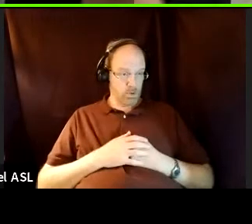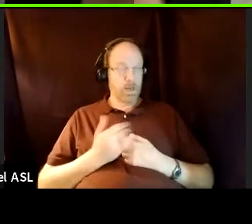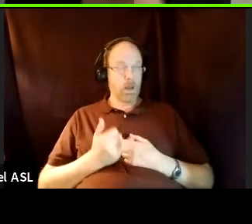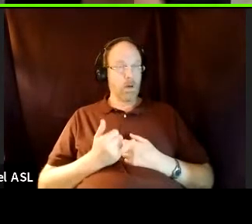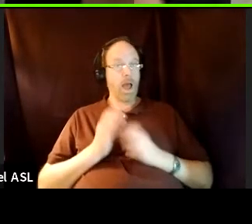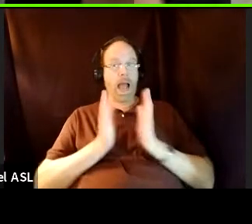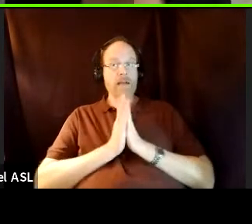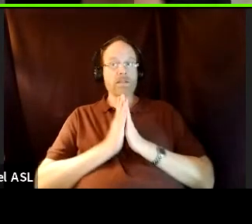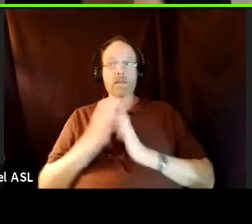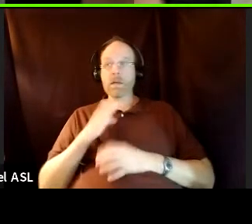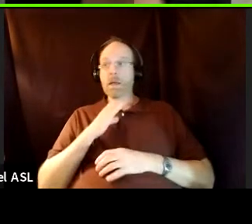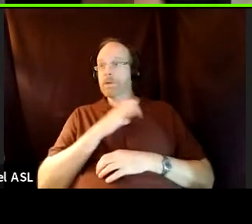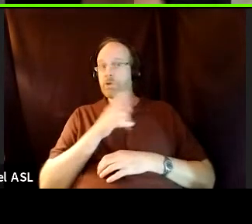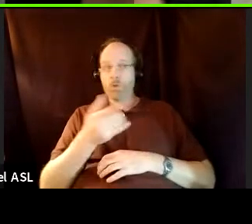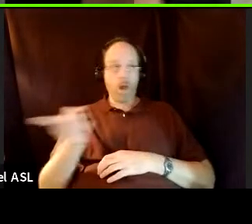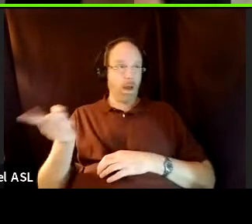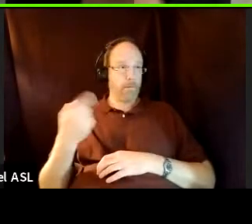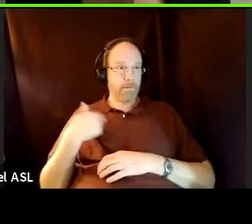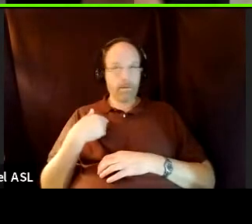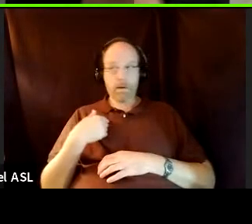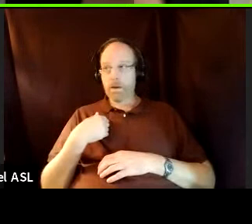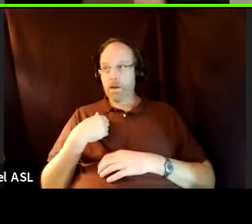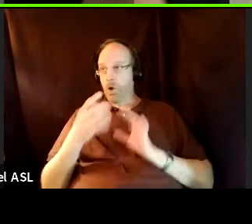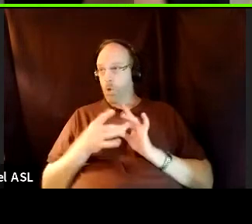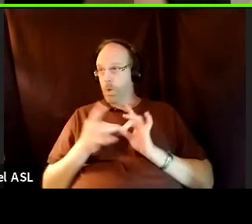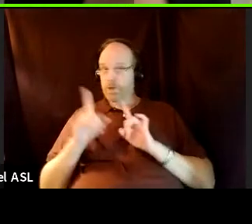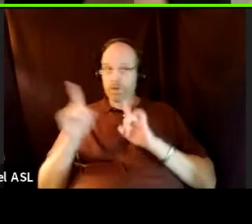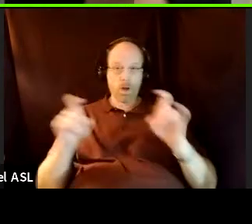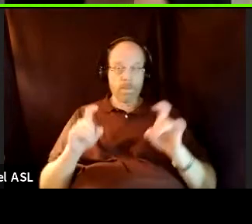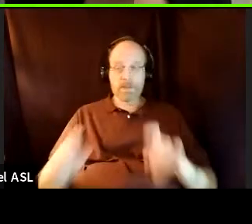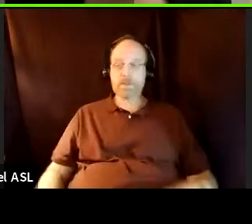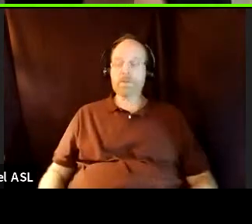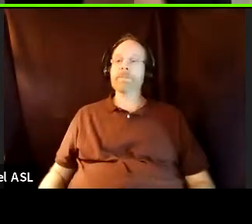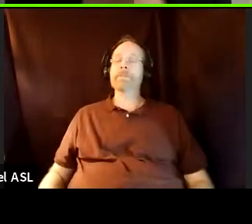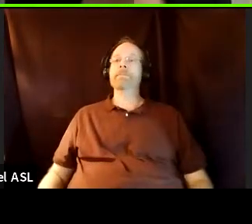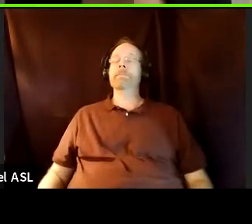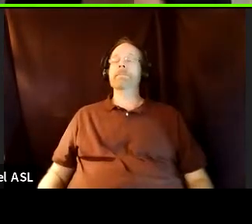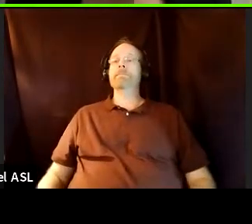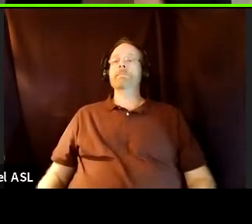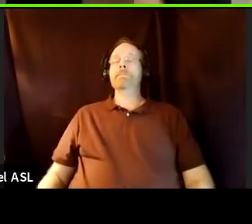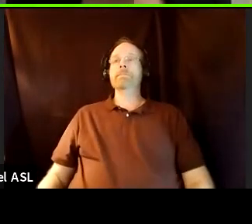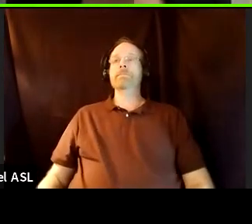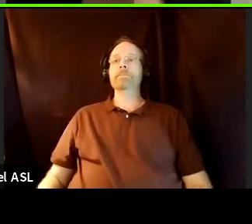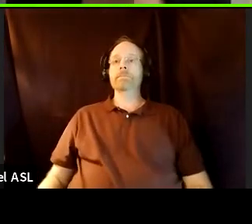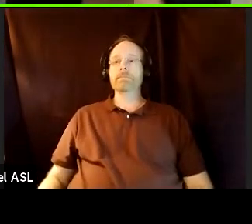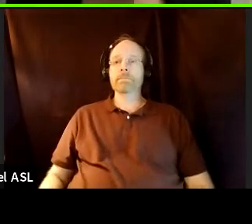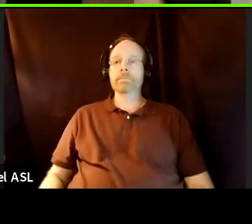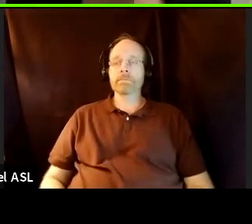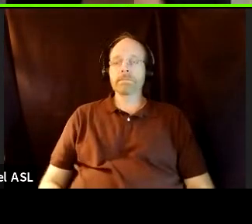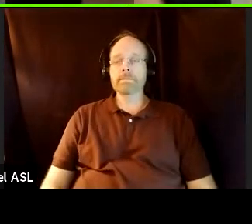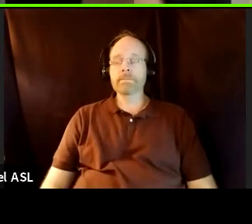ask the commissioners, do you have comments or questions for the folks on this panel?